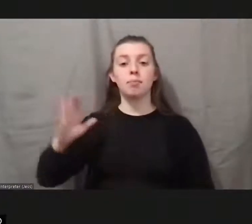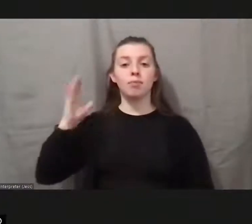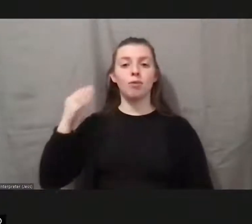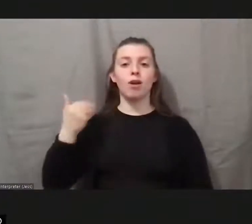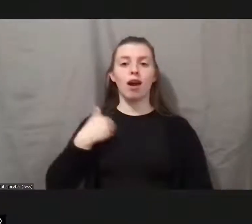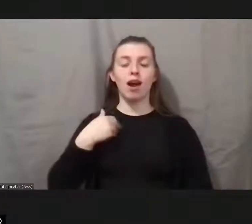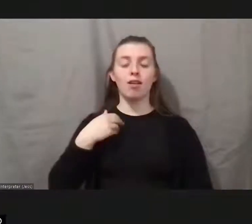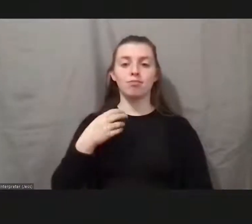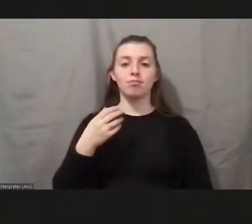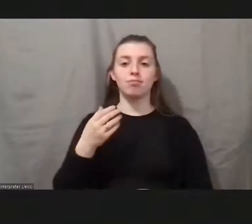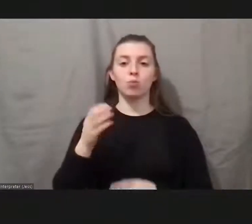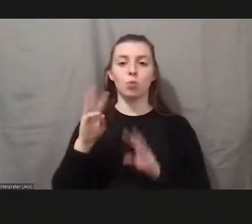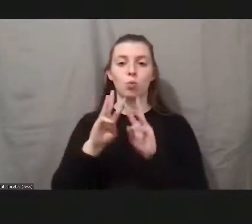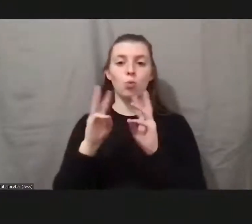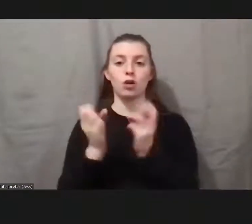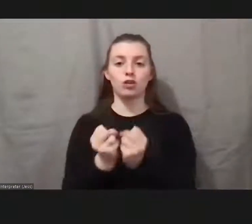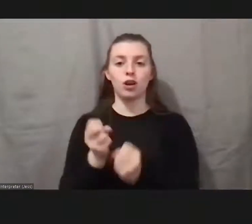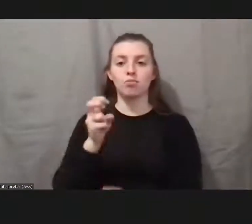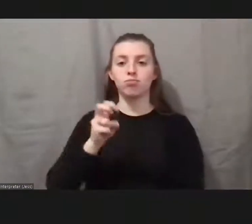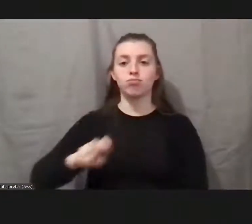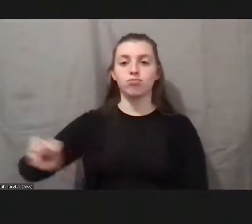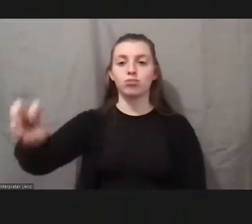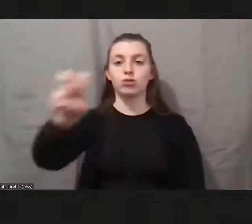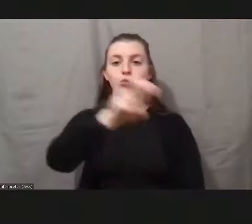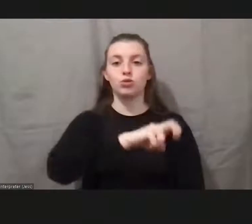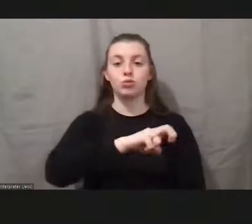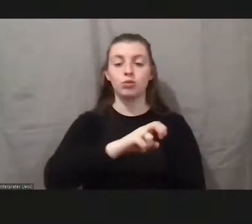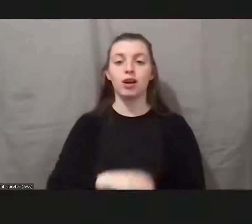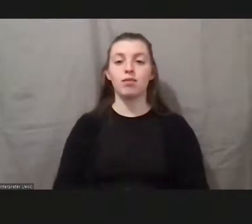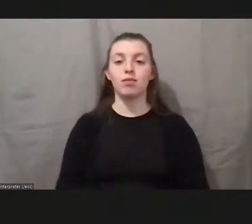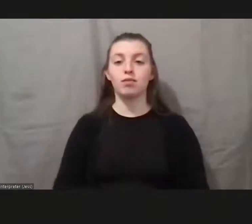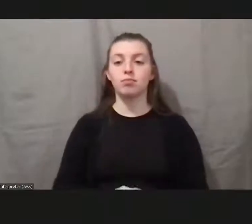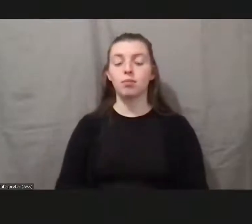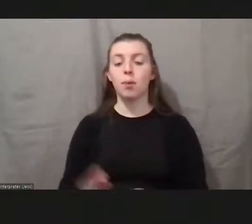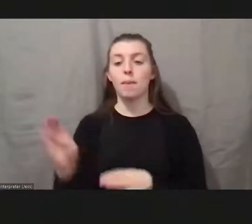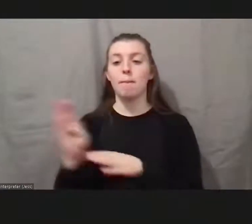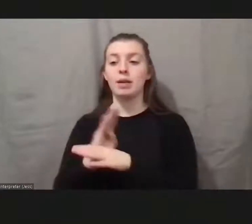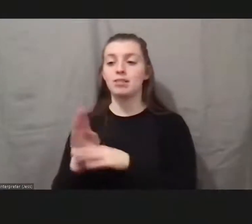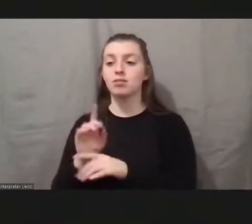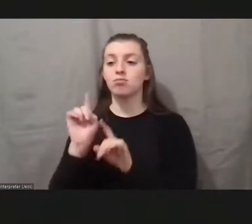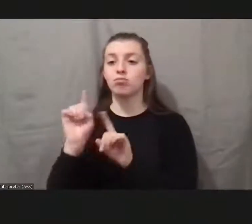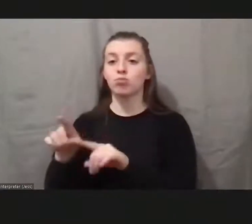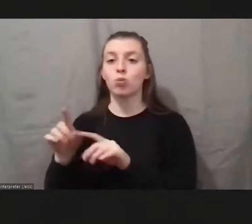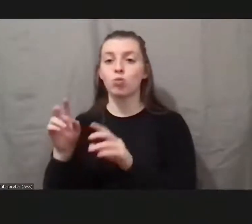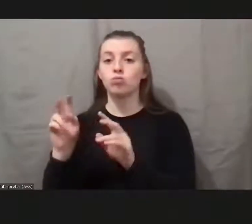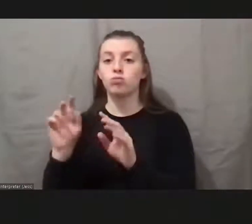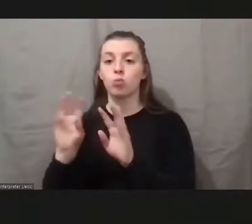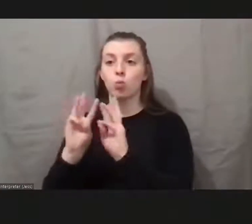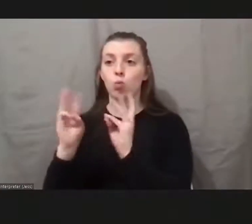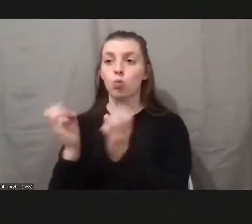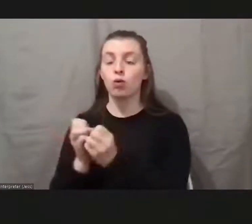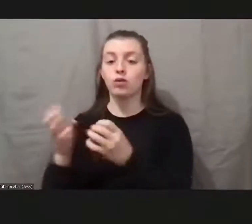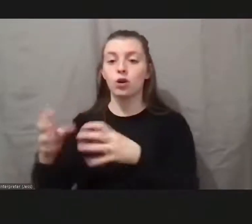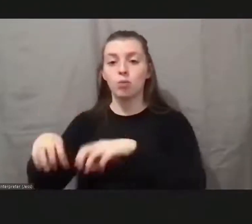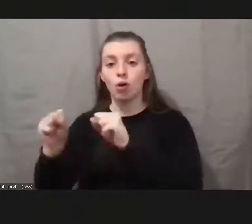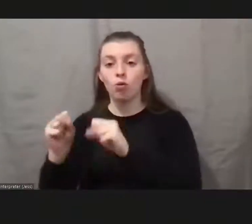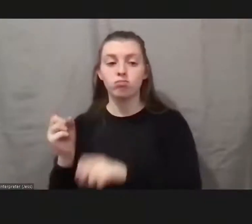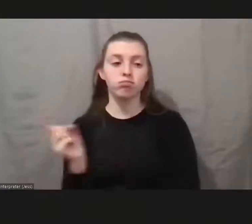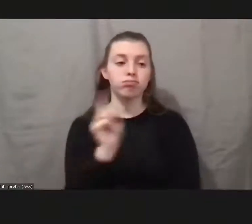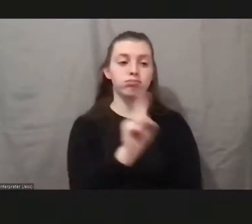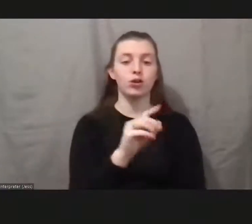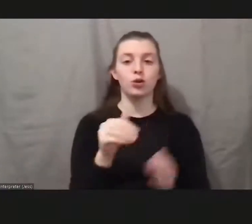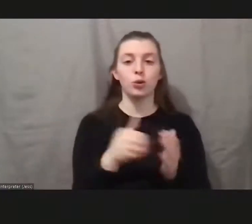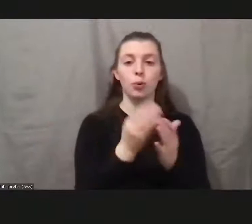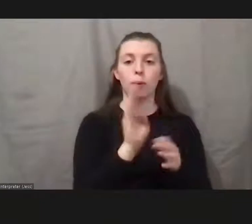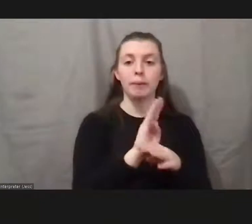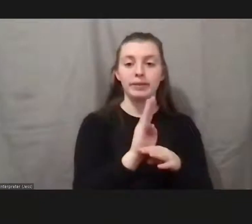free accessibility workshop to businesses. We reached out and were able to connect with over 1,000 businesses. So we know first